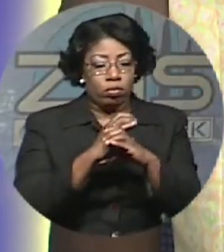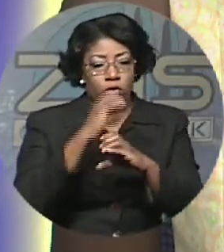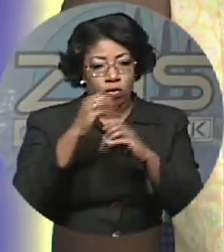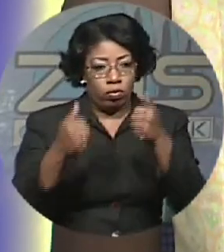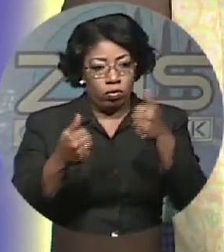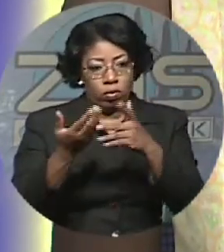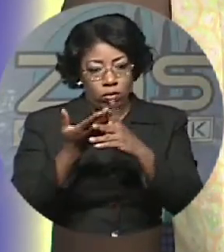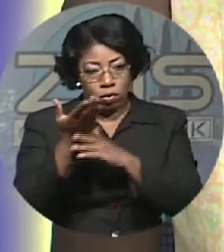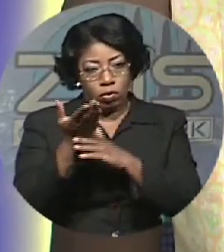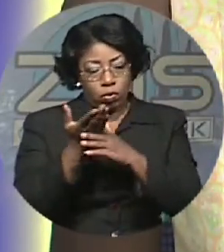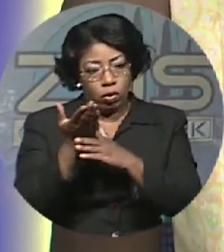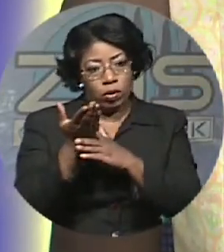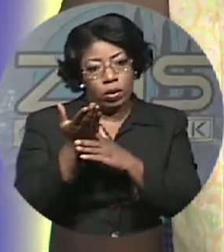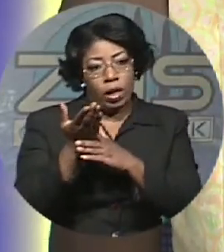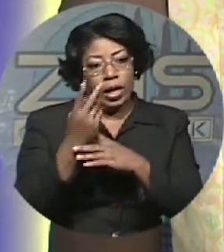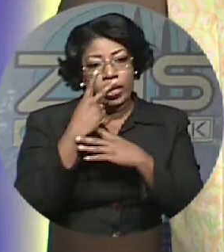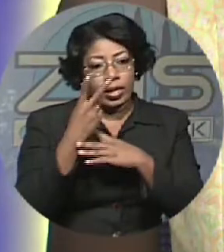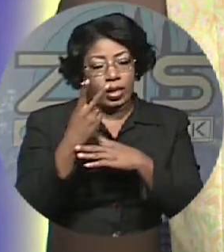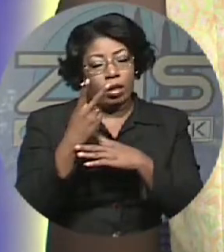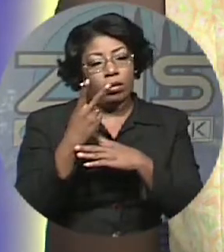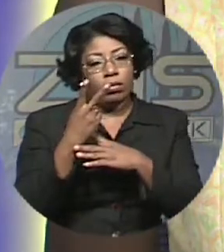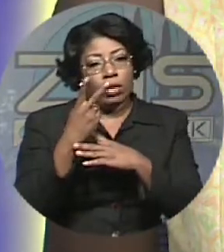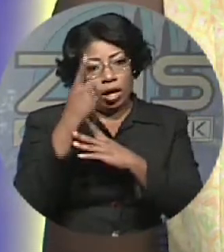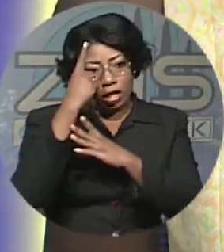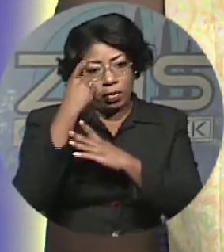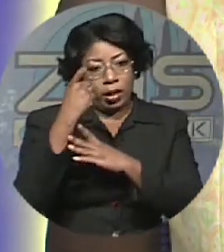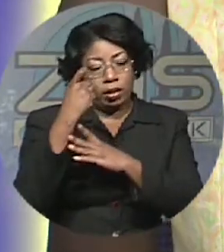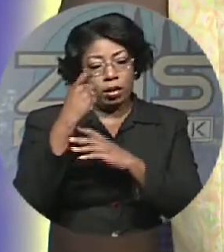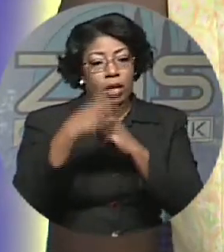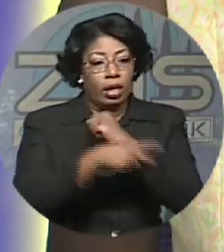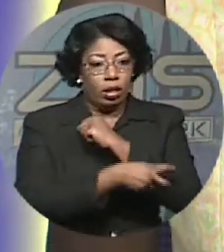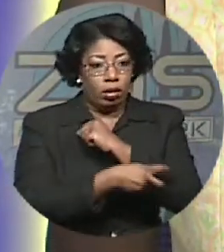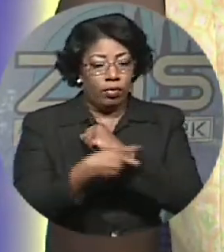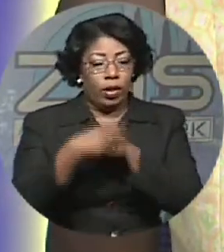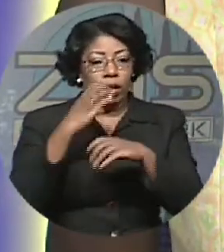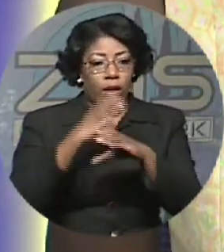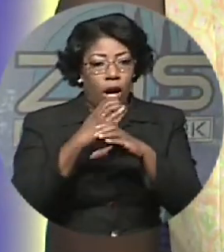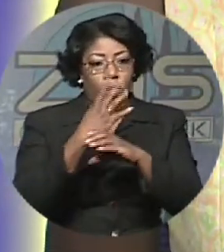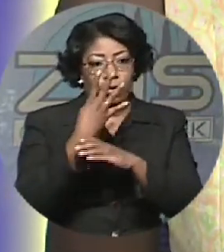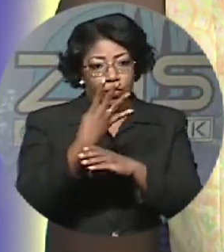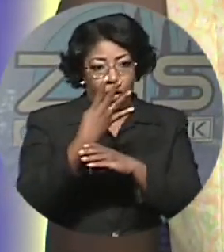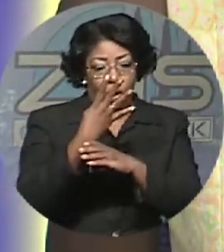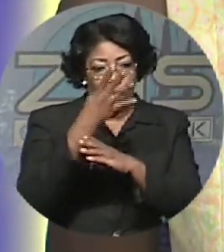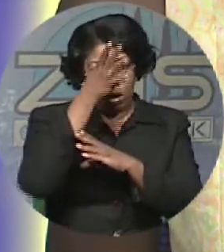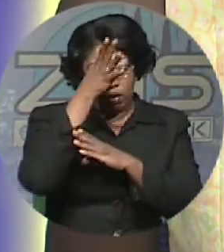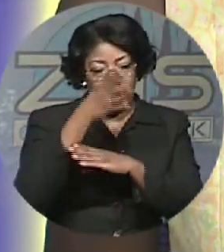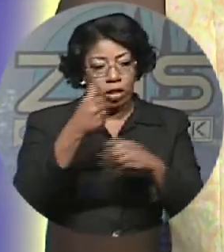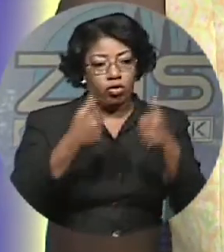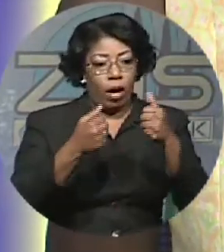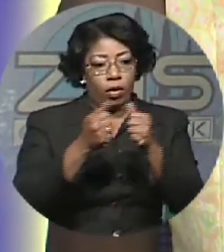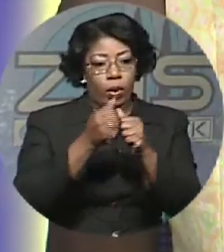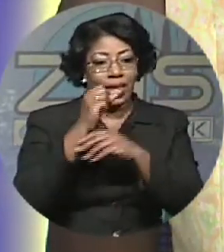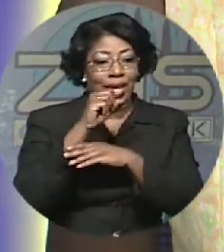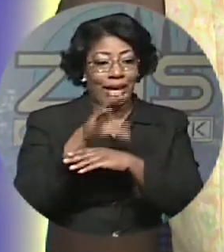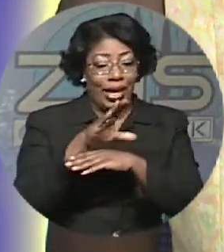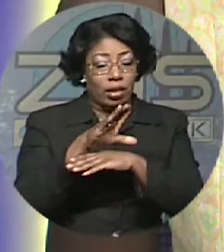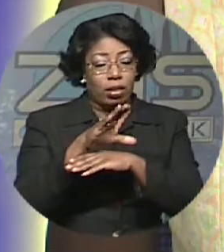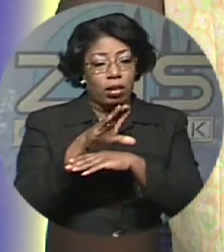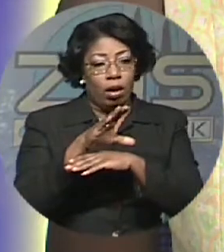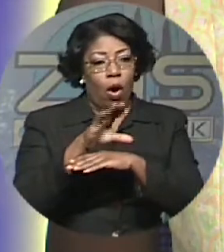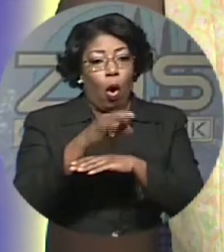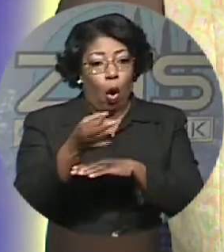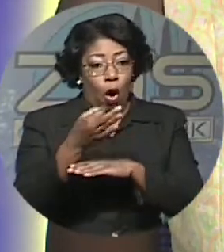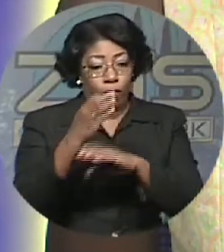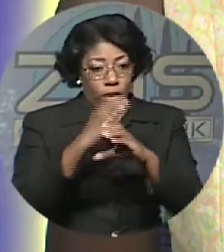patrol in the Pairdale area when they observed a suspected stolen vehicle with 4 mil occupants driving with lights off. The officers ordered